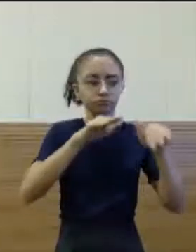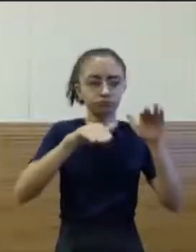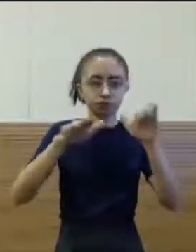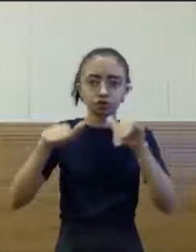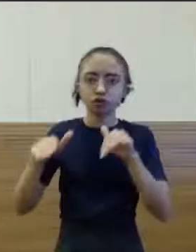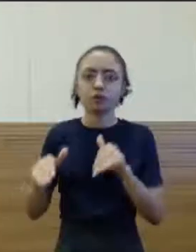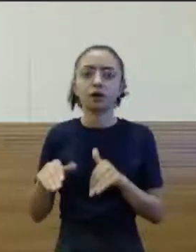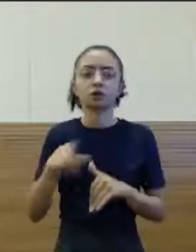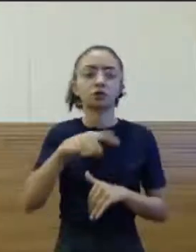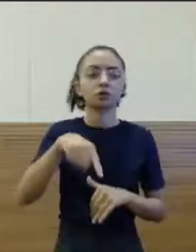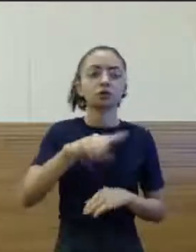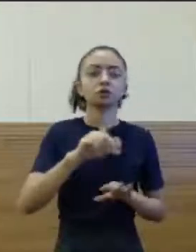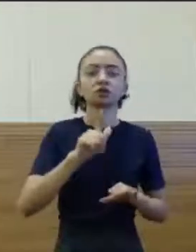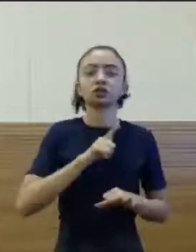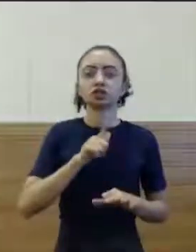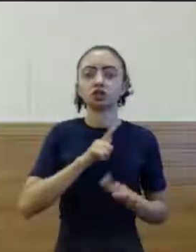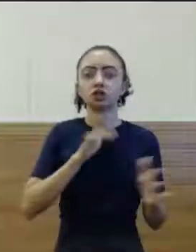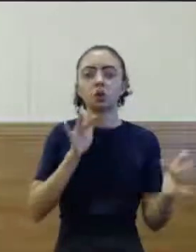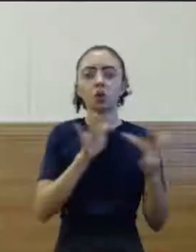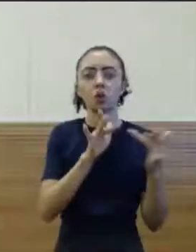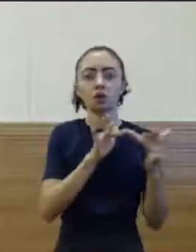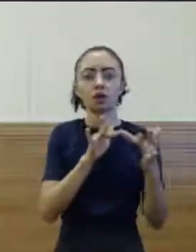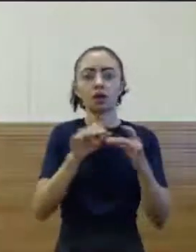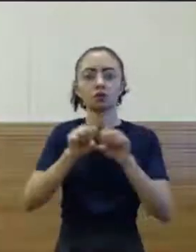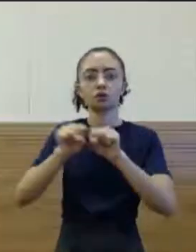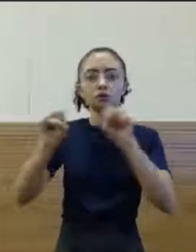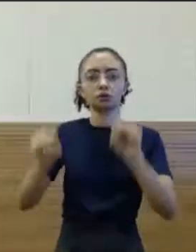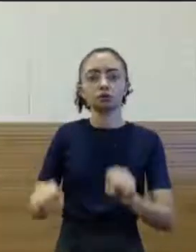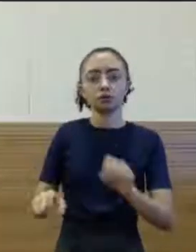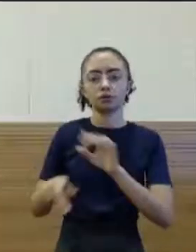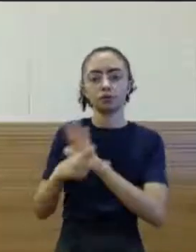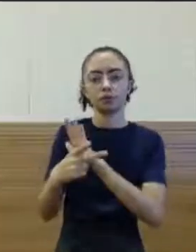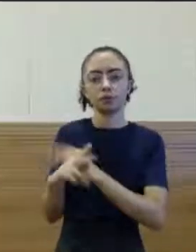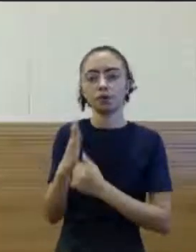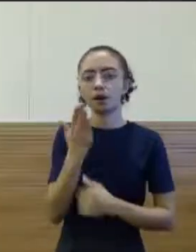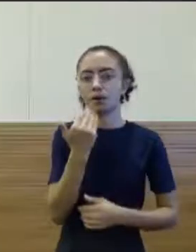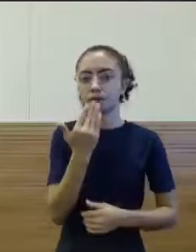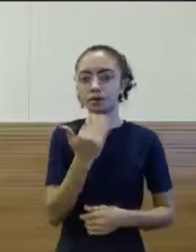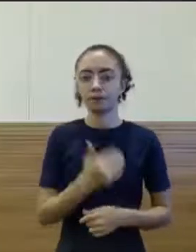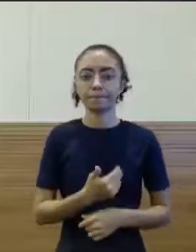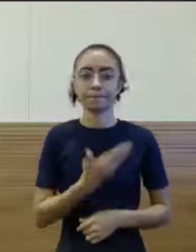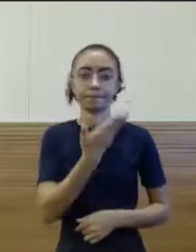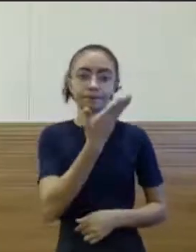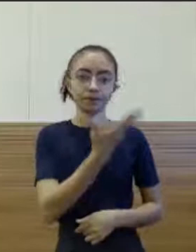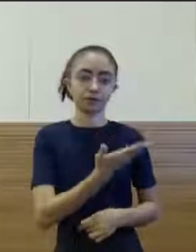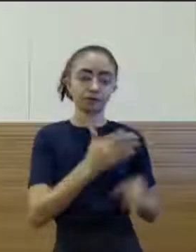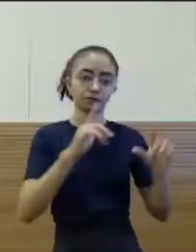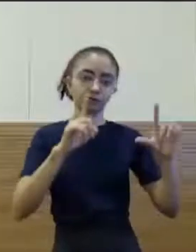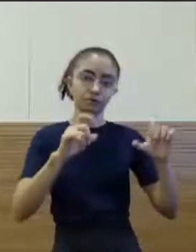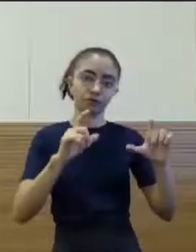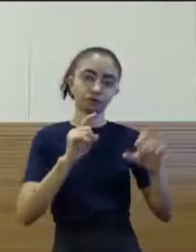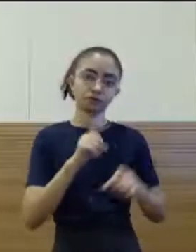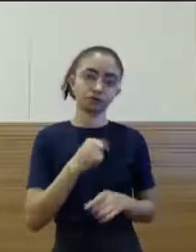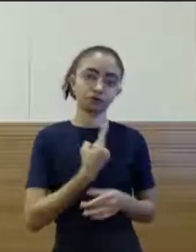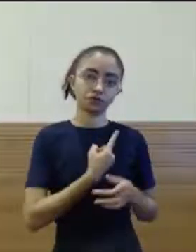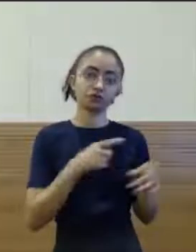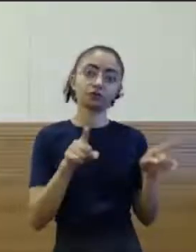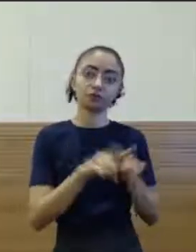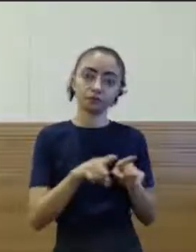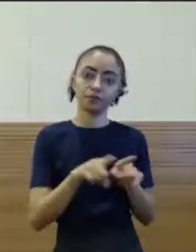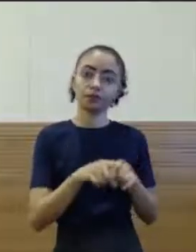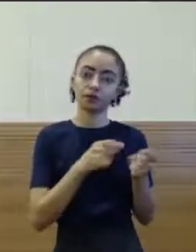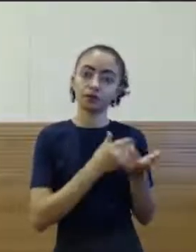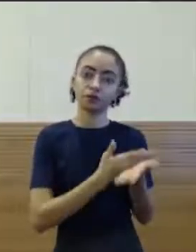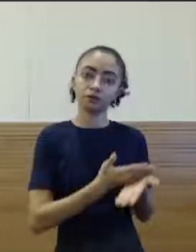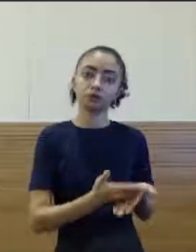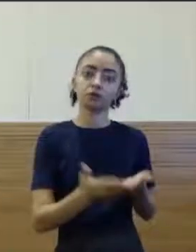we invited people who had to do with the food systems. And this is a picture because also started a process